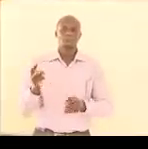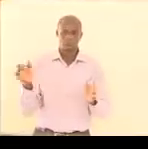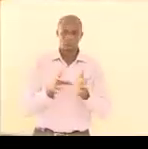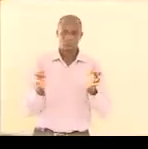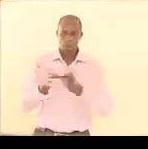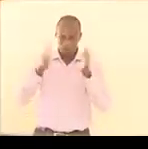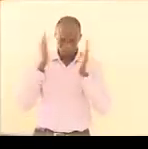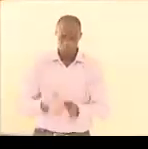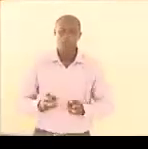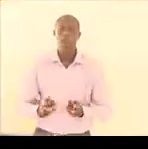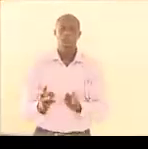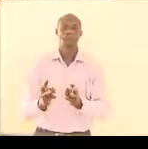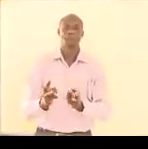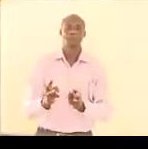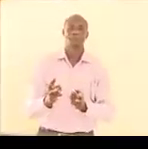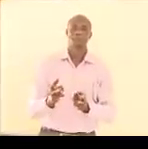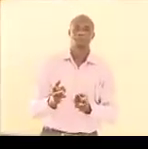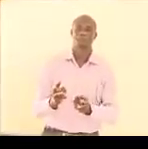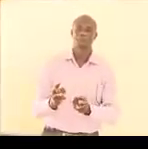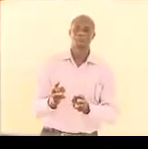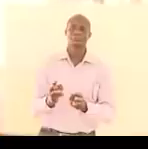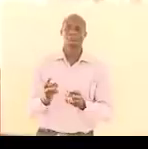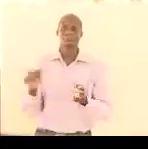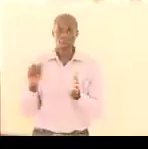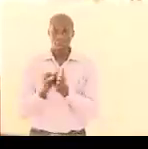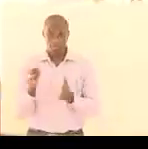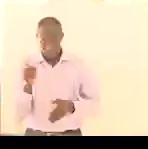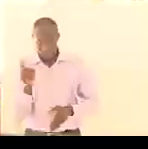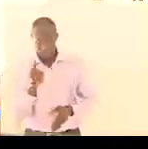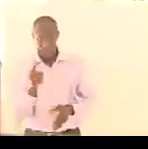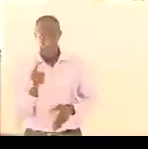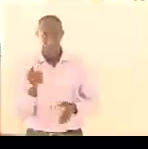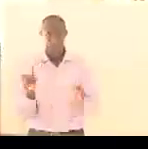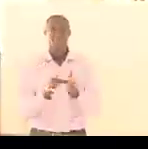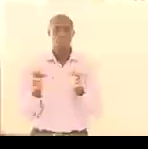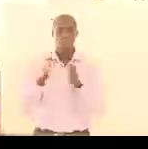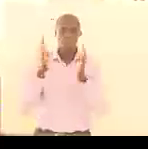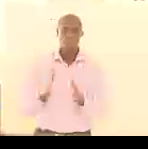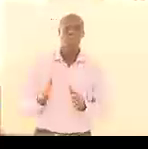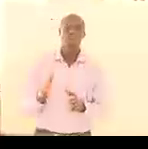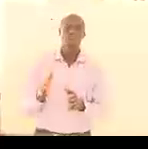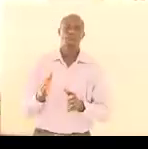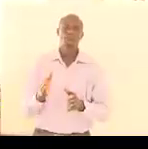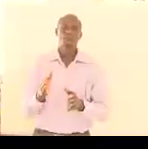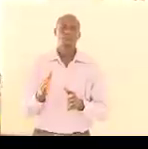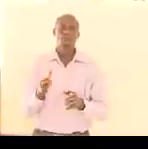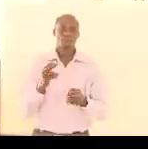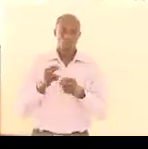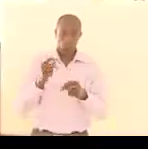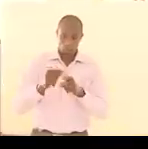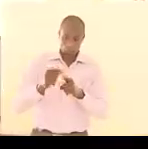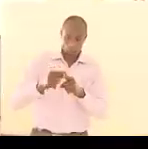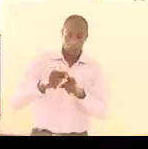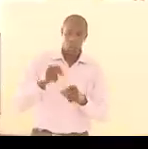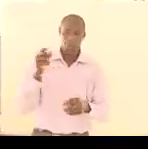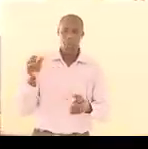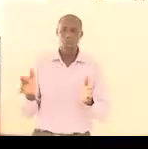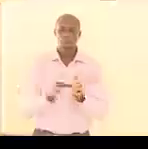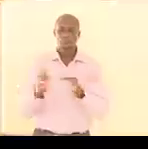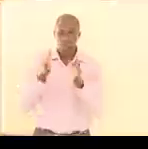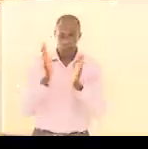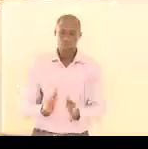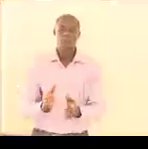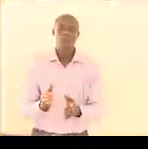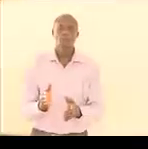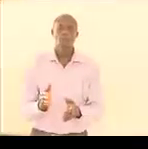a Christian, properly Christian way. Yes, because that's where Christian, the word Christian is derived from. The